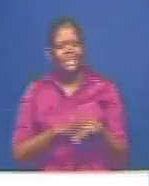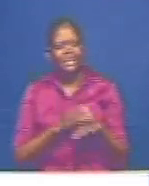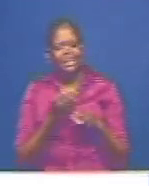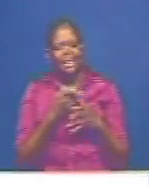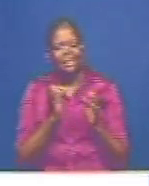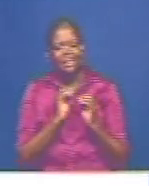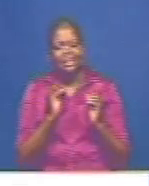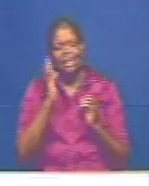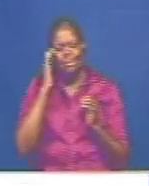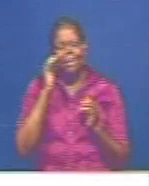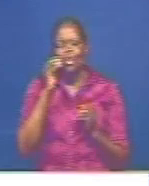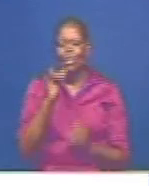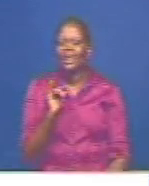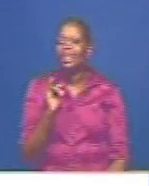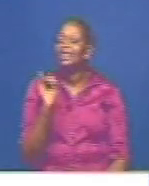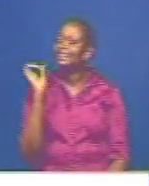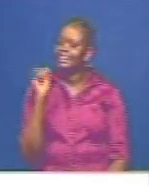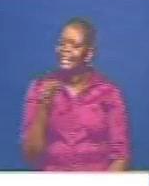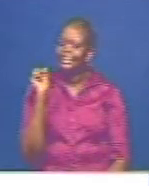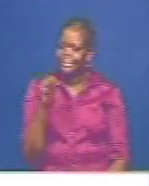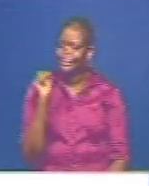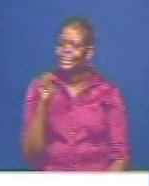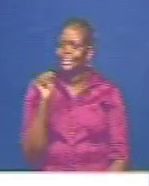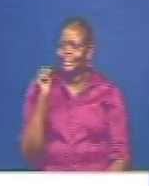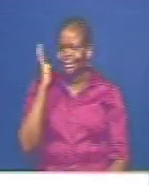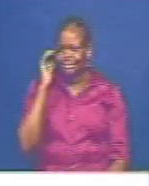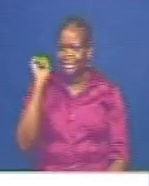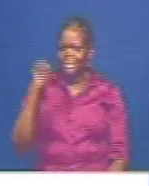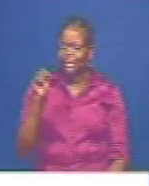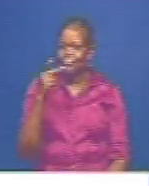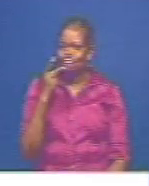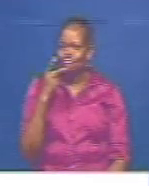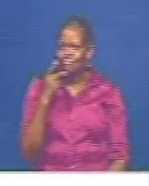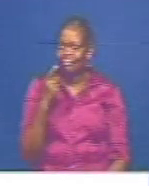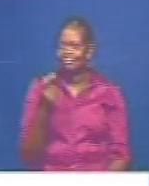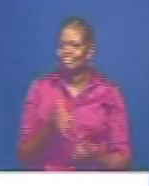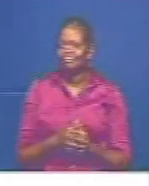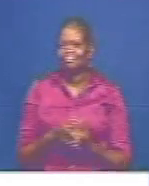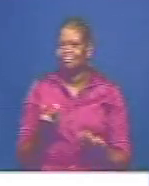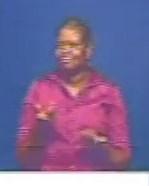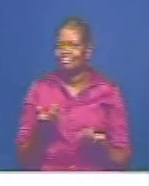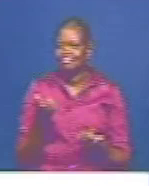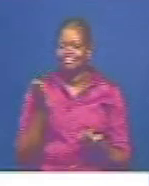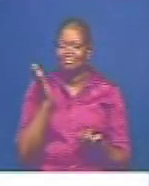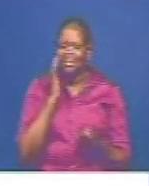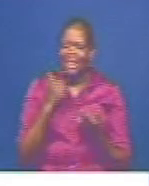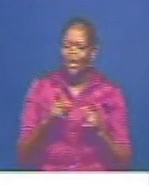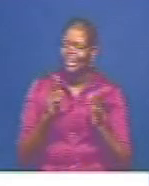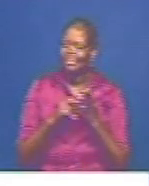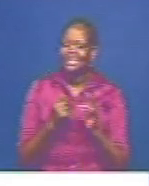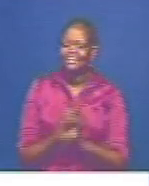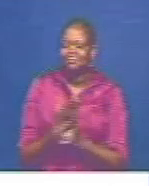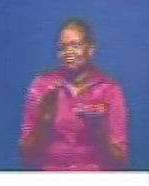Awoy. Yes, Awoy. Awoy. It means yes in Pokot. You know, in my mother tongue, it means something totally different. So let me stick